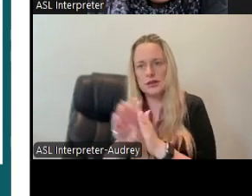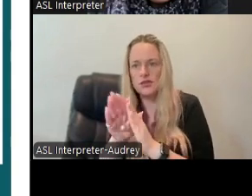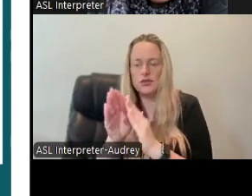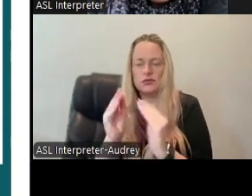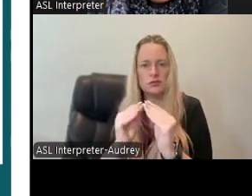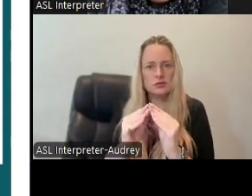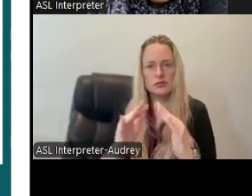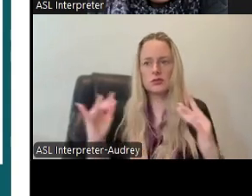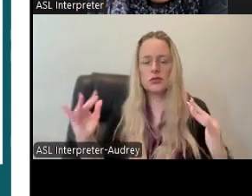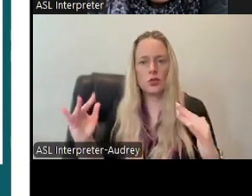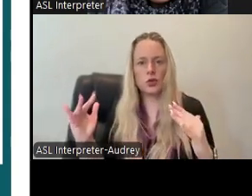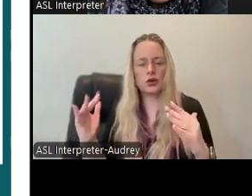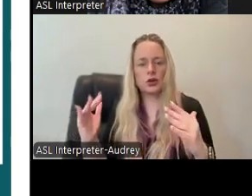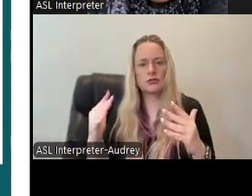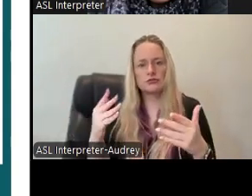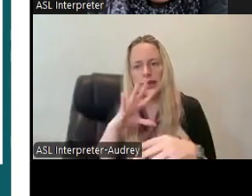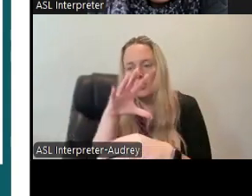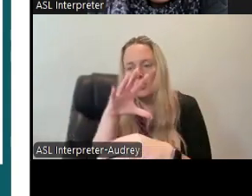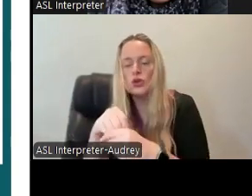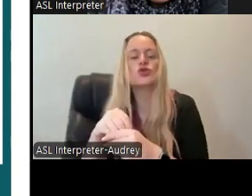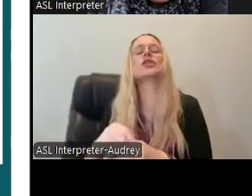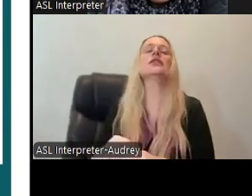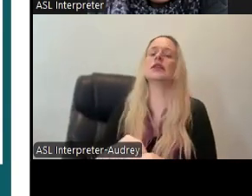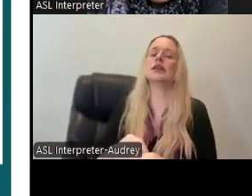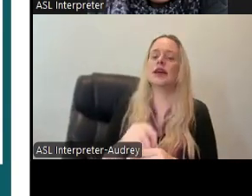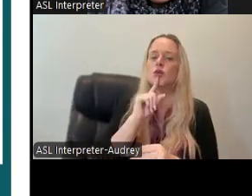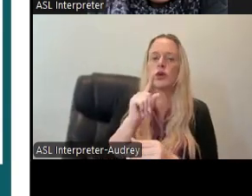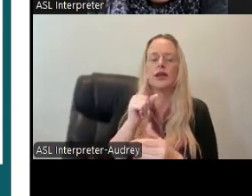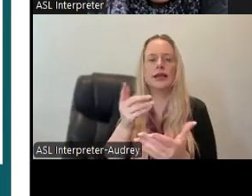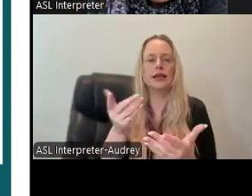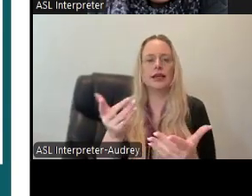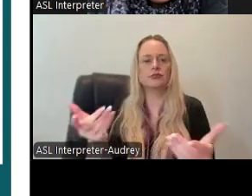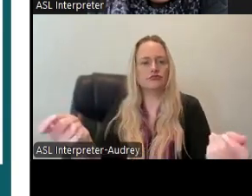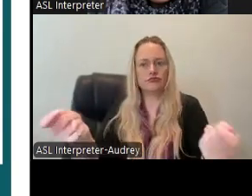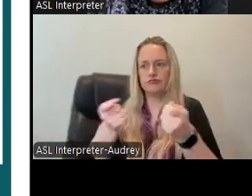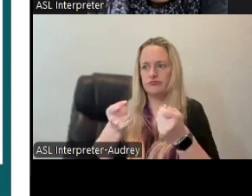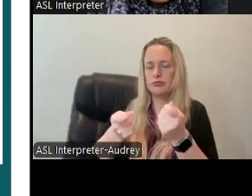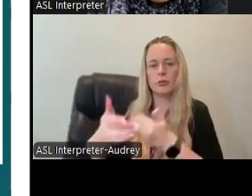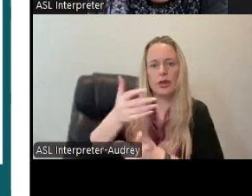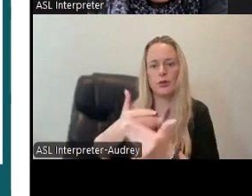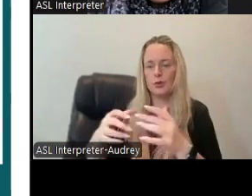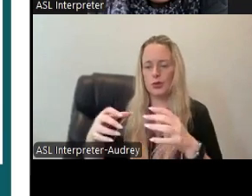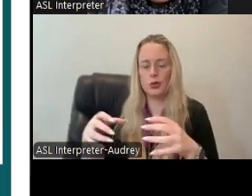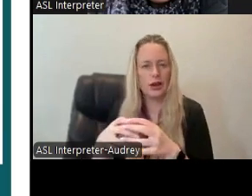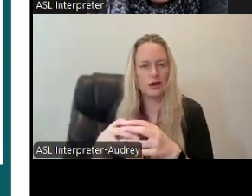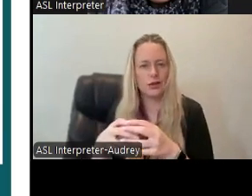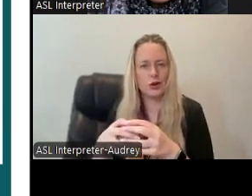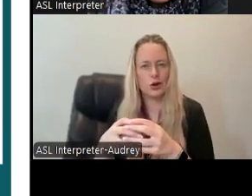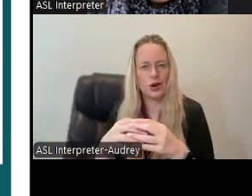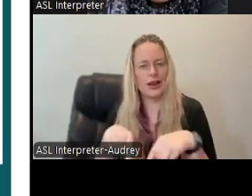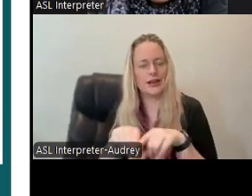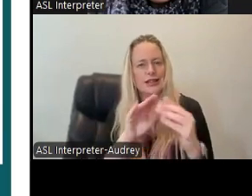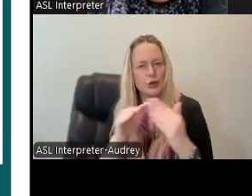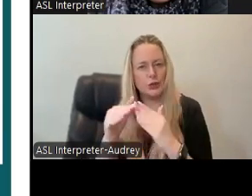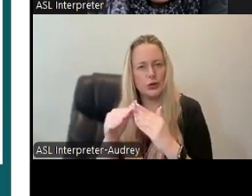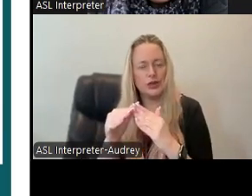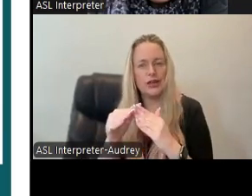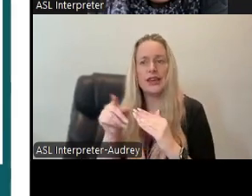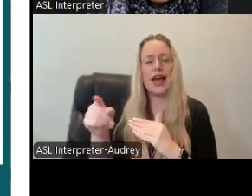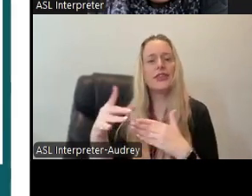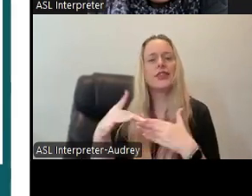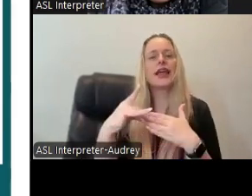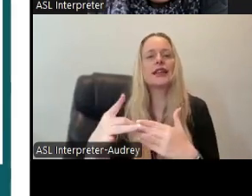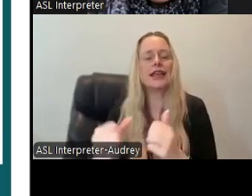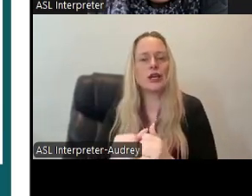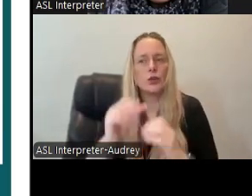diversity, inclusion, just bringing people together as a community in a real way, where they lead with